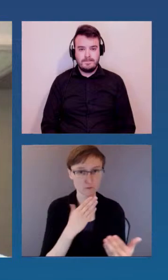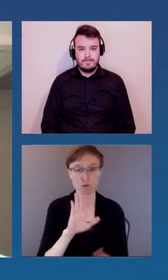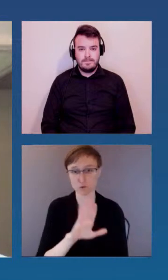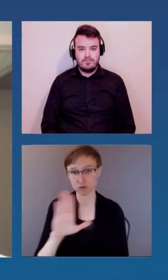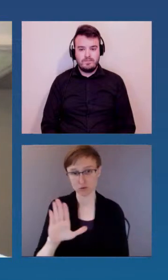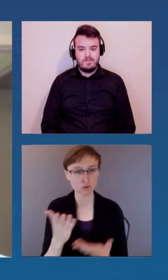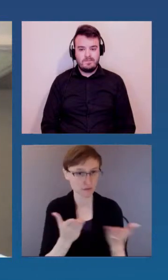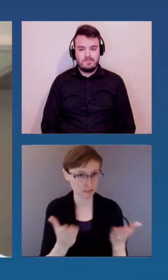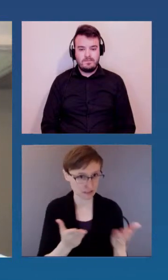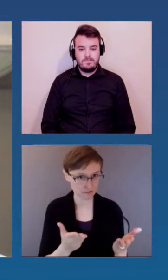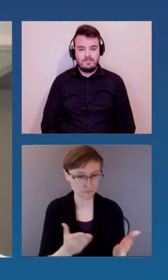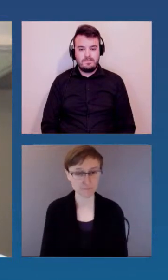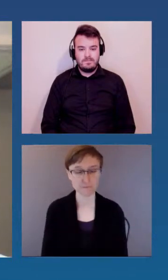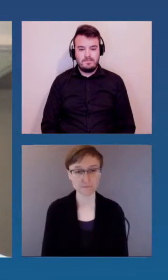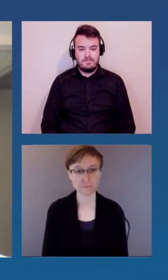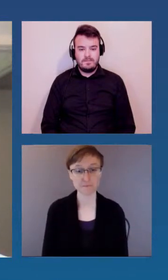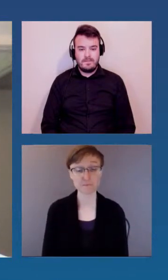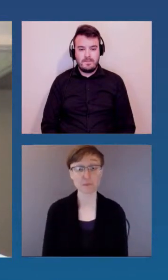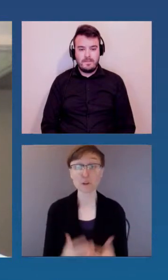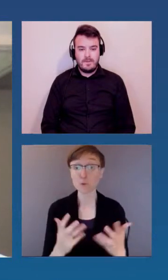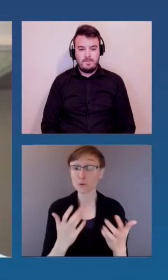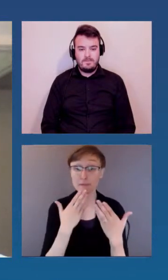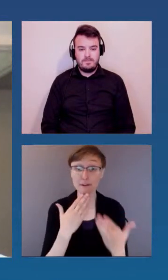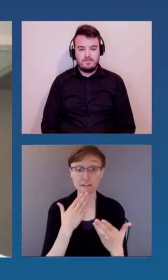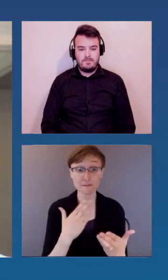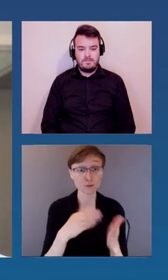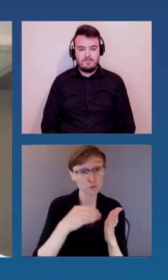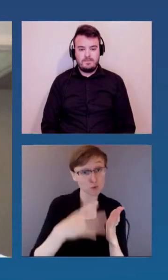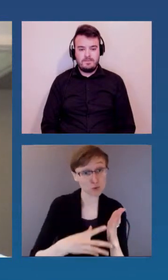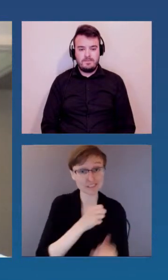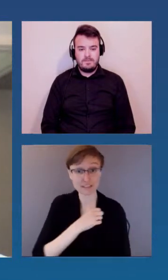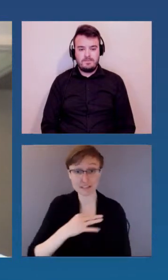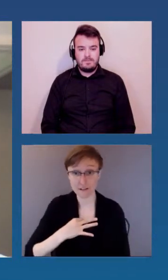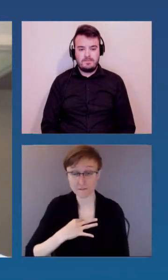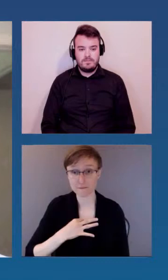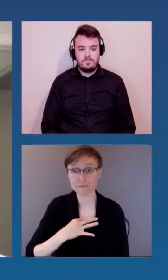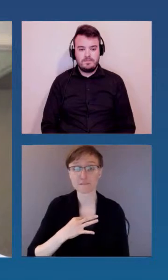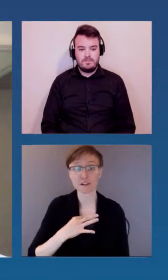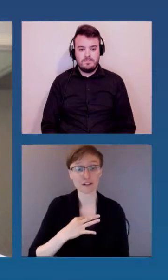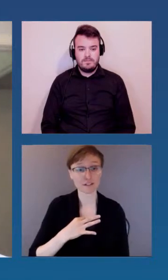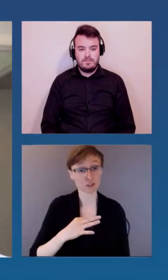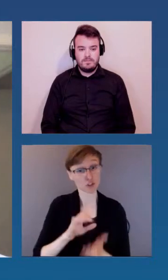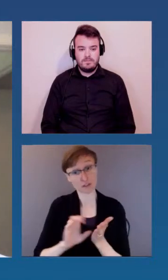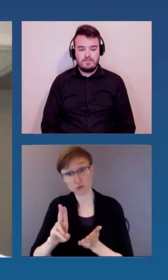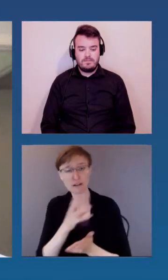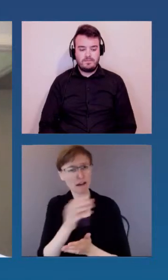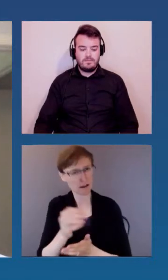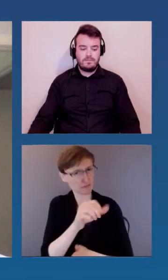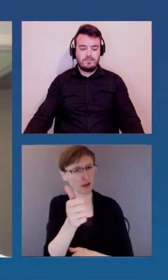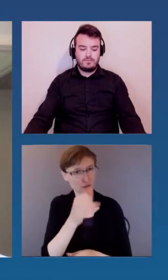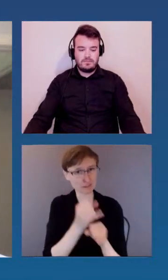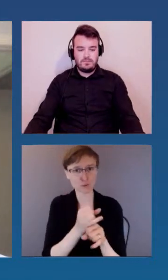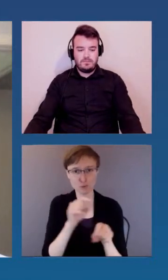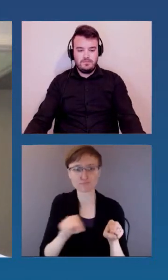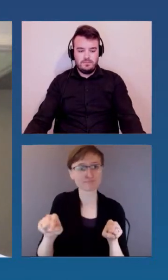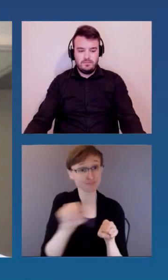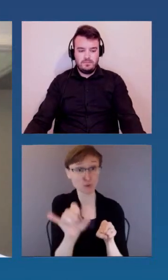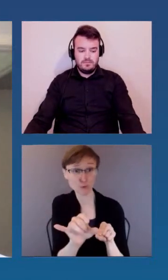course, with our community leaders. And Mayor Watson, let me start by saying that we really appreciate your leadership throughout these unprecedented